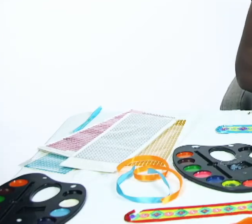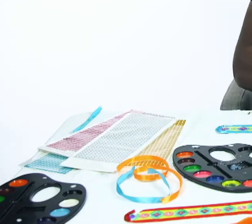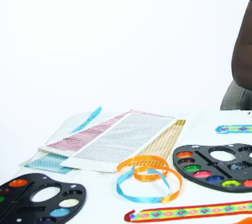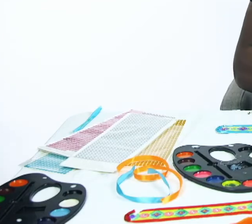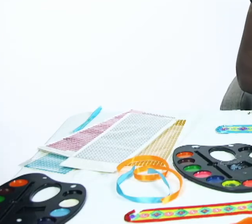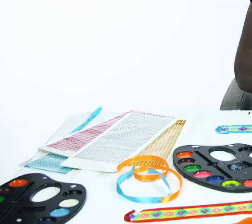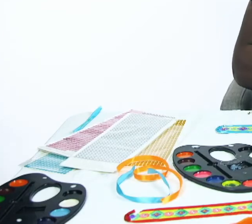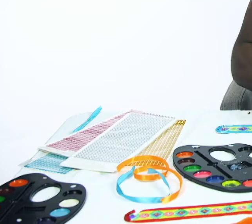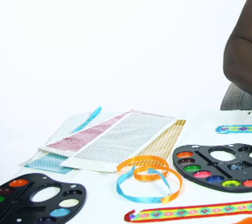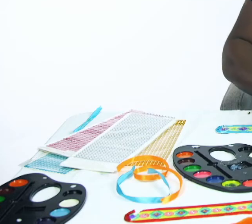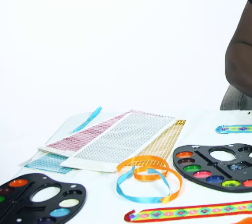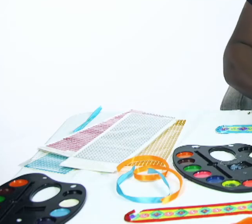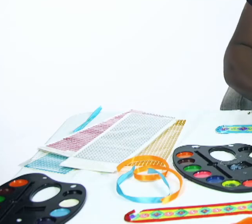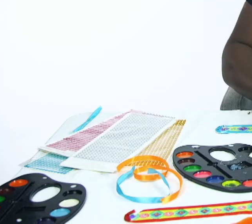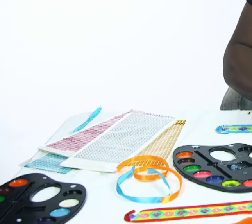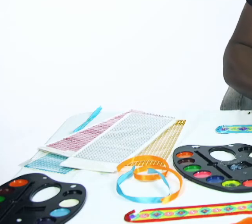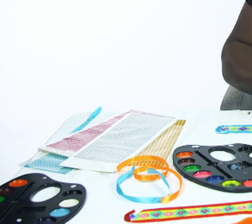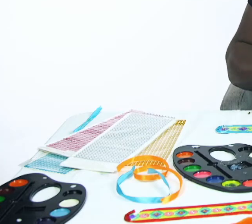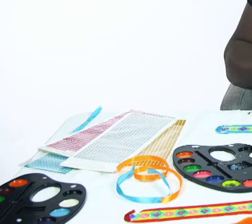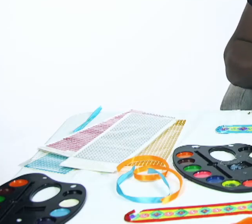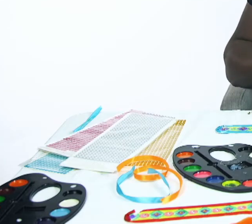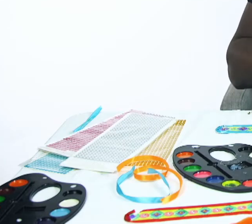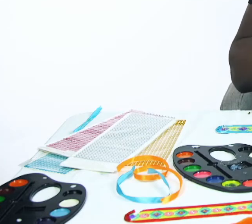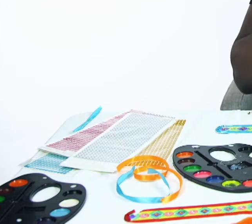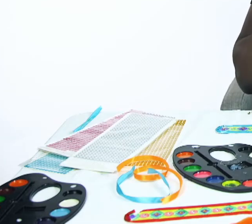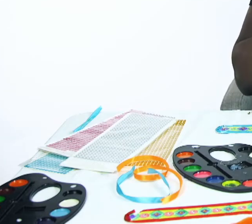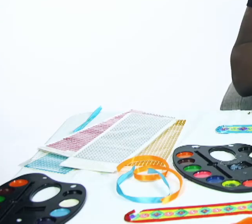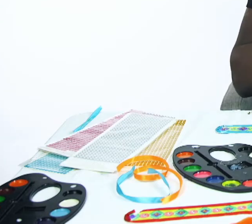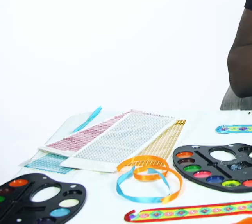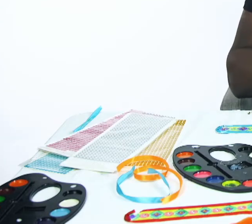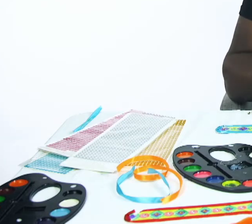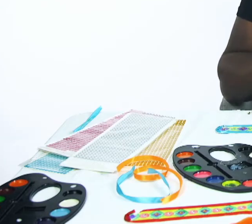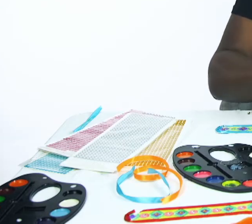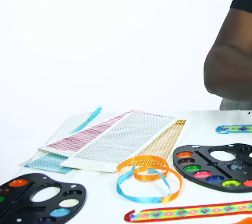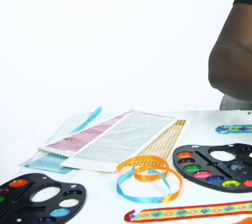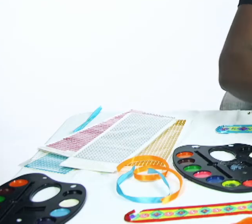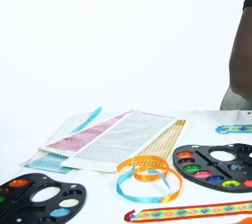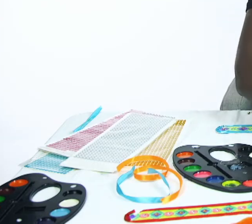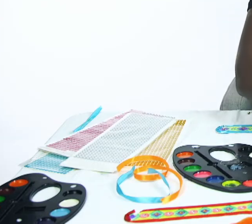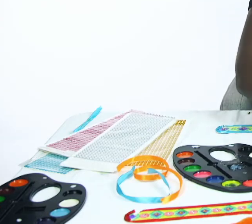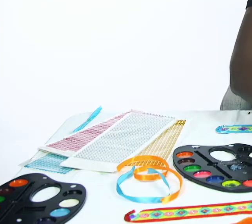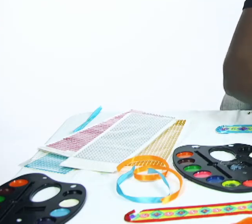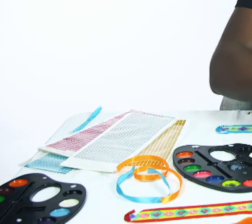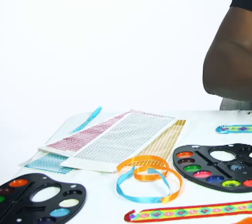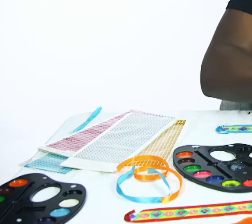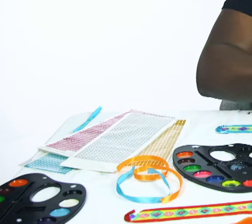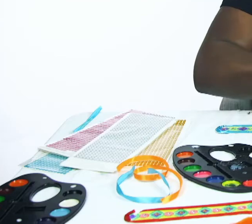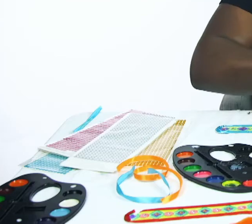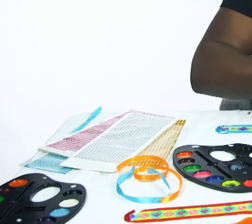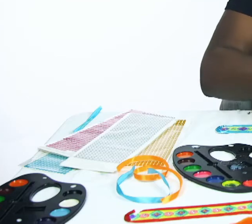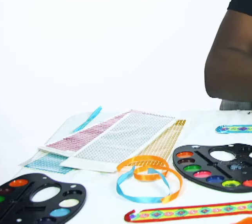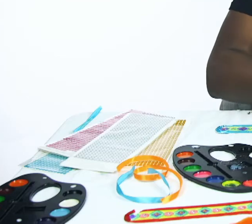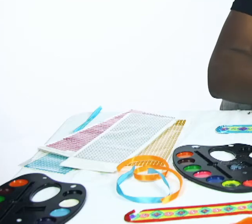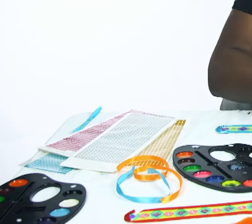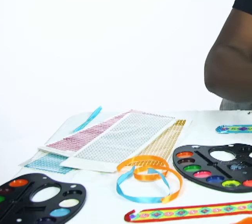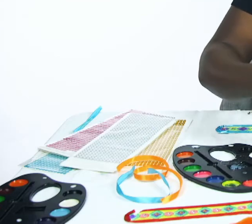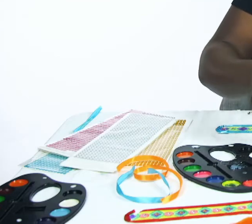the stalk, potentially it will drop off, unless you're using like a hot glue.